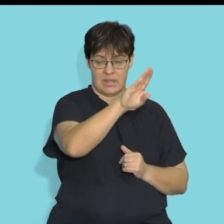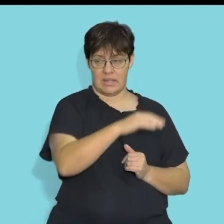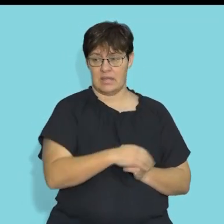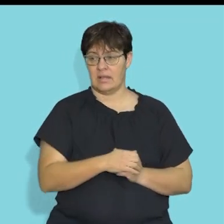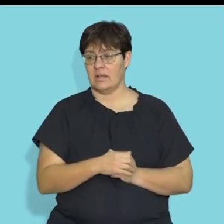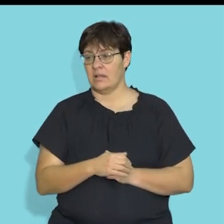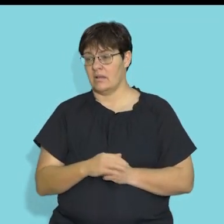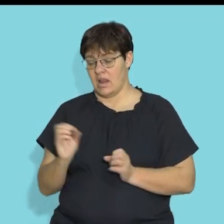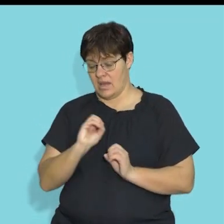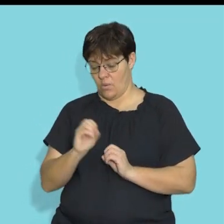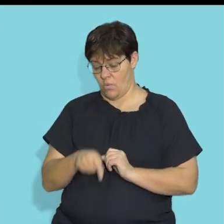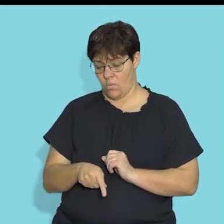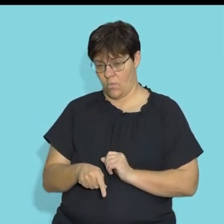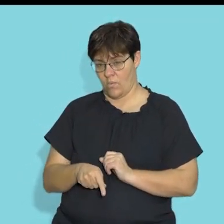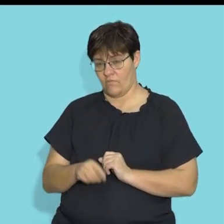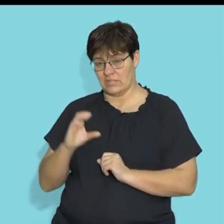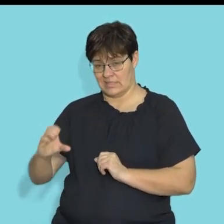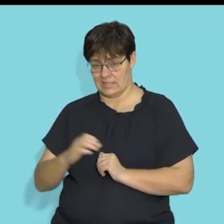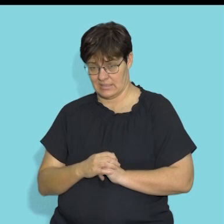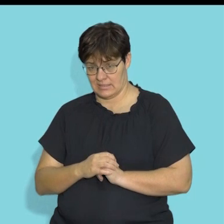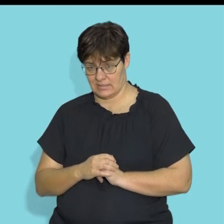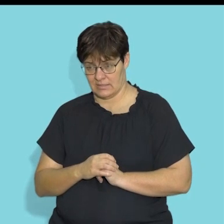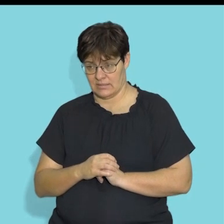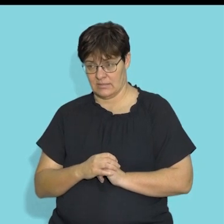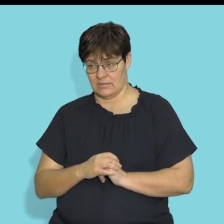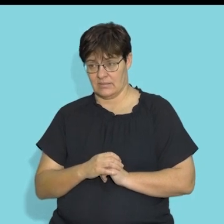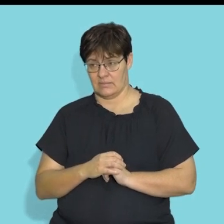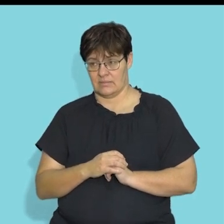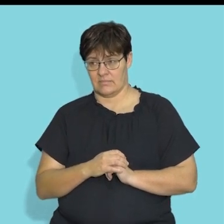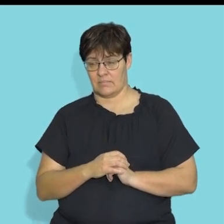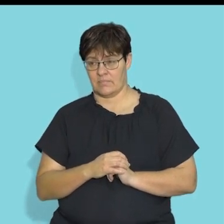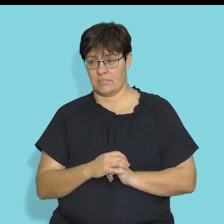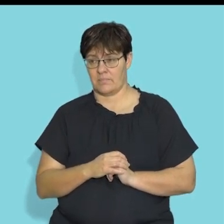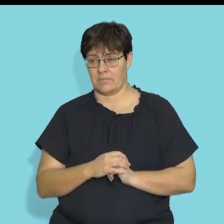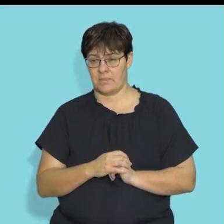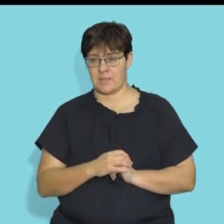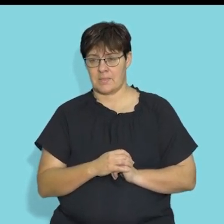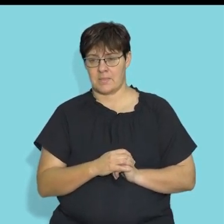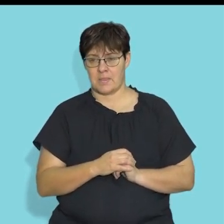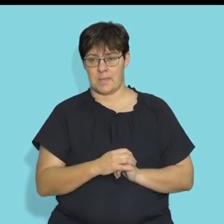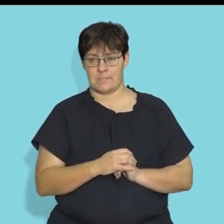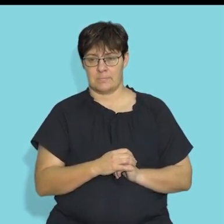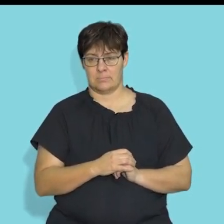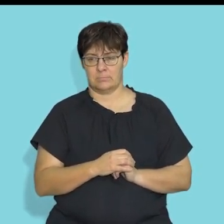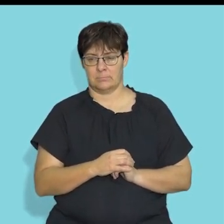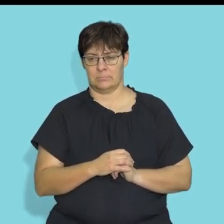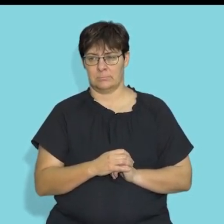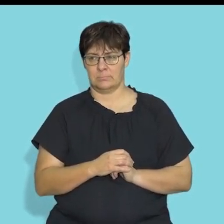B, and we have no moles for our nitrogen. for